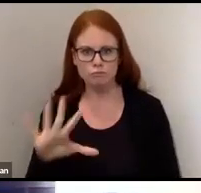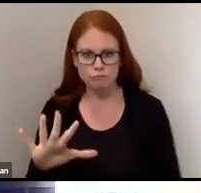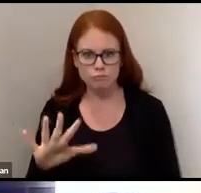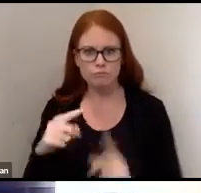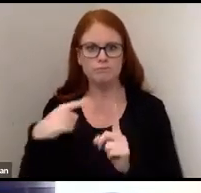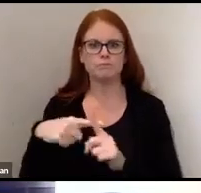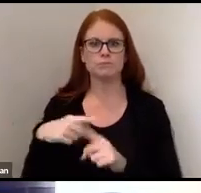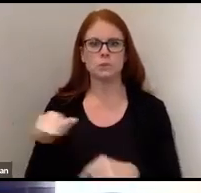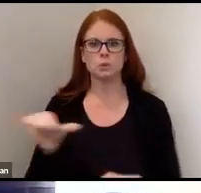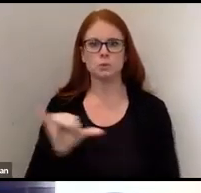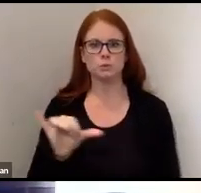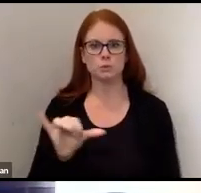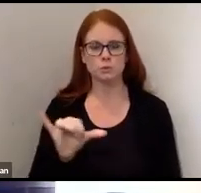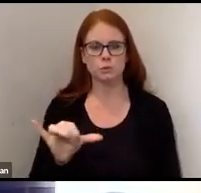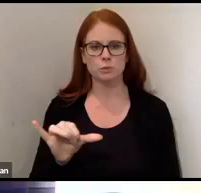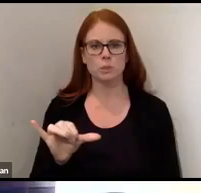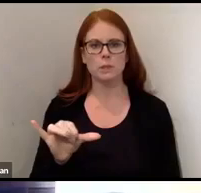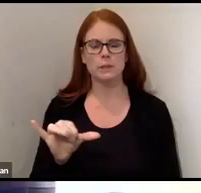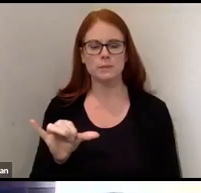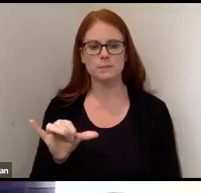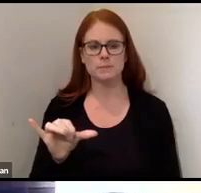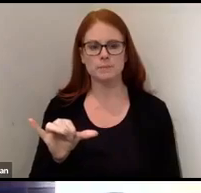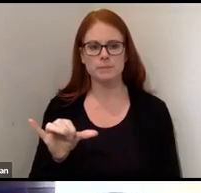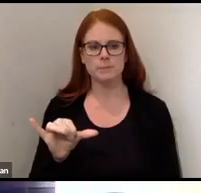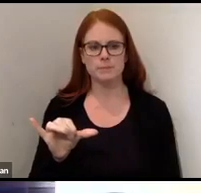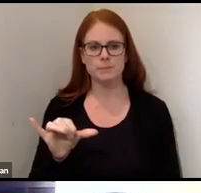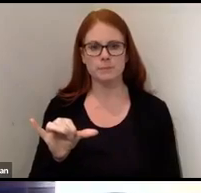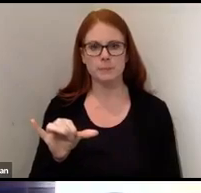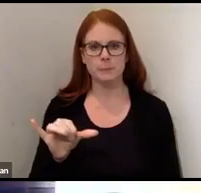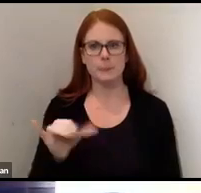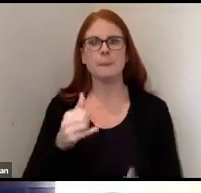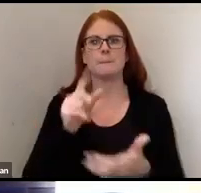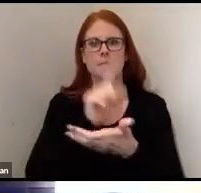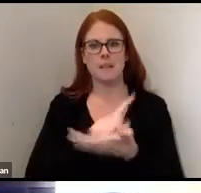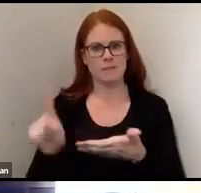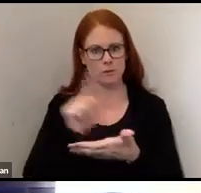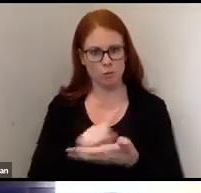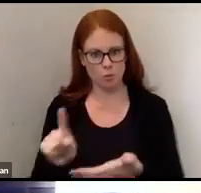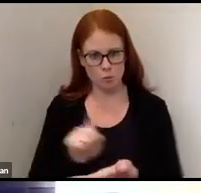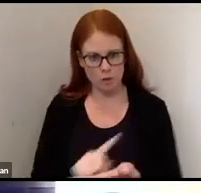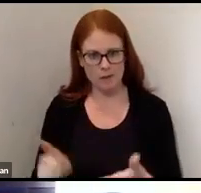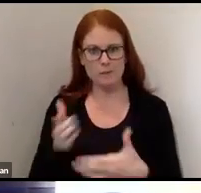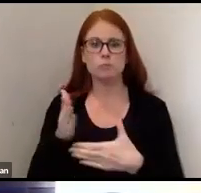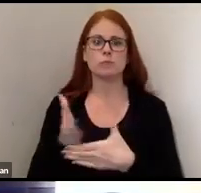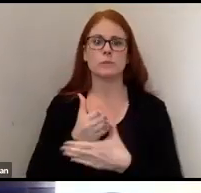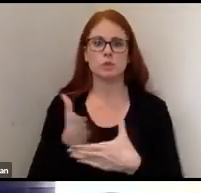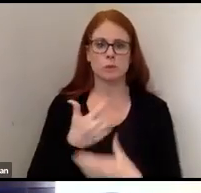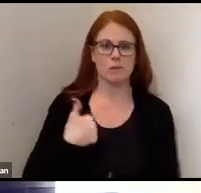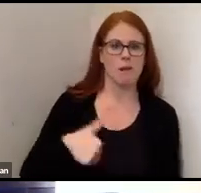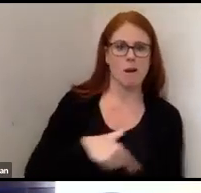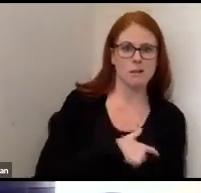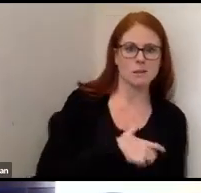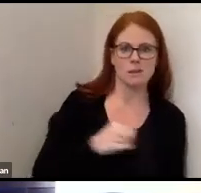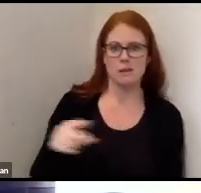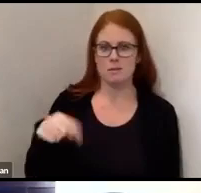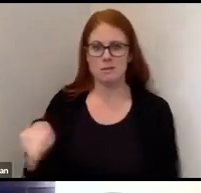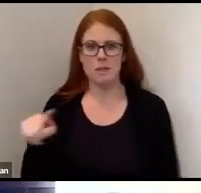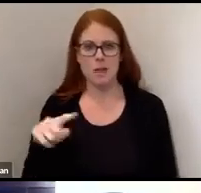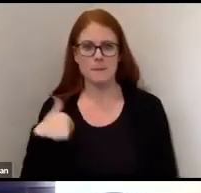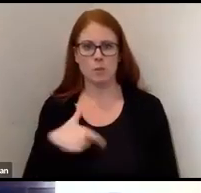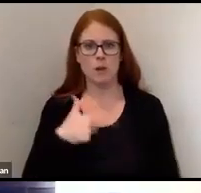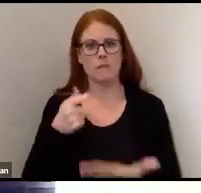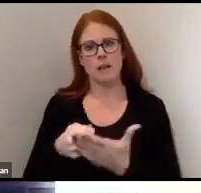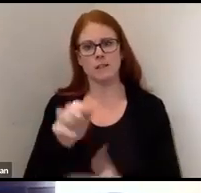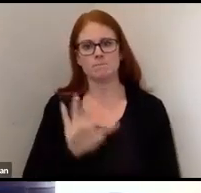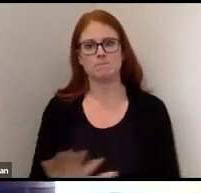plus. And so every week between us and them, we are vaccinating